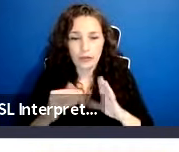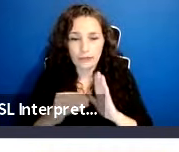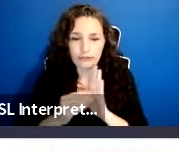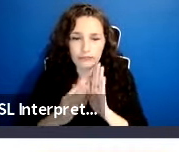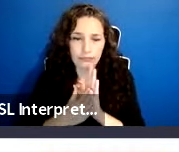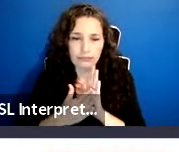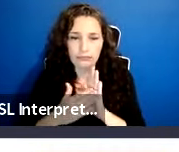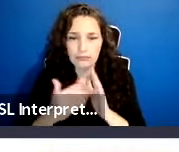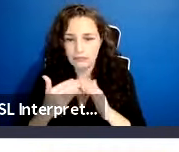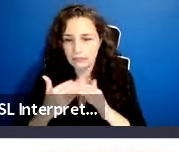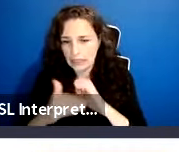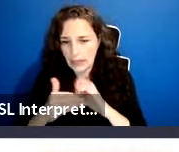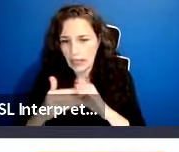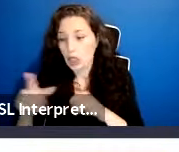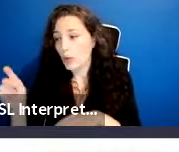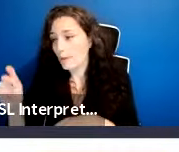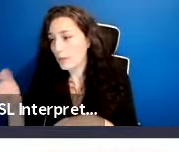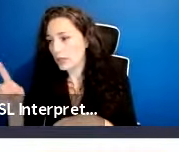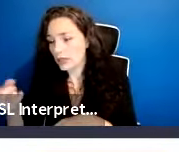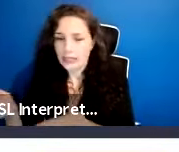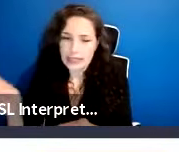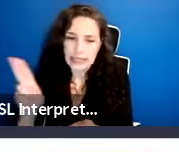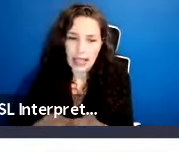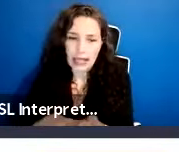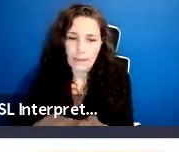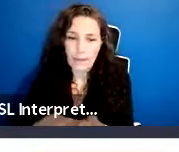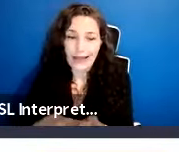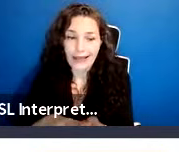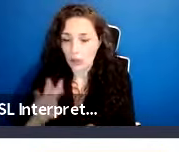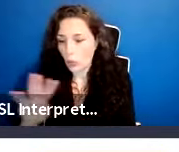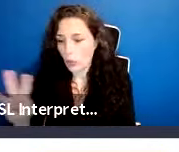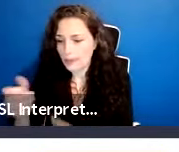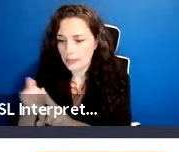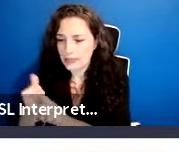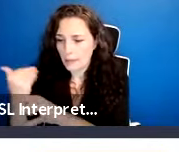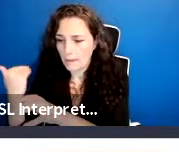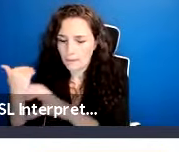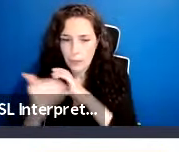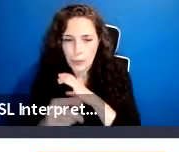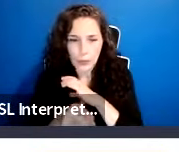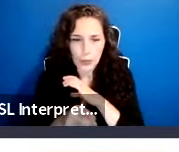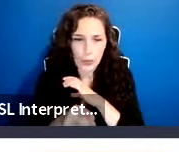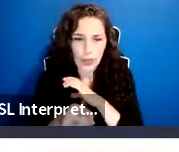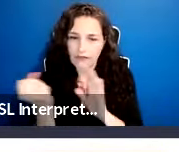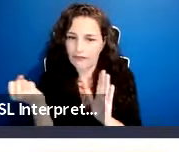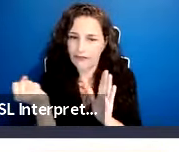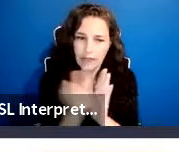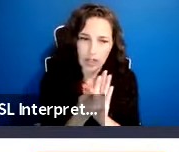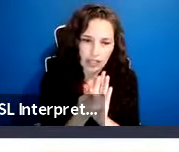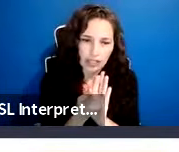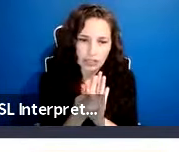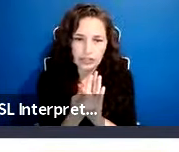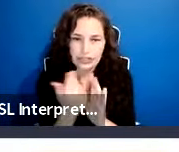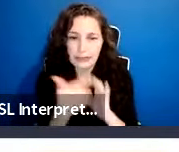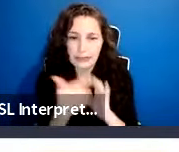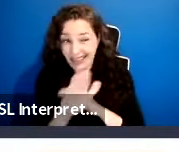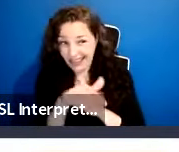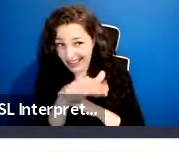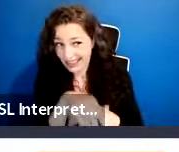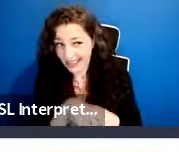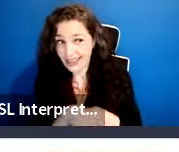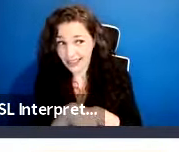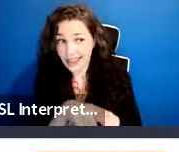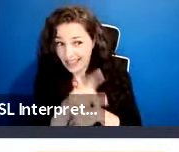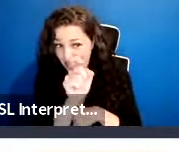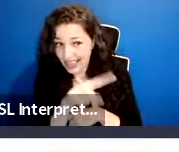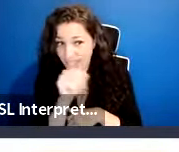sign up, the website will email you a verification email saying, hey,